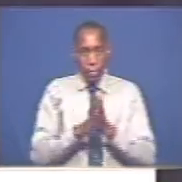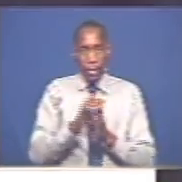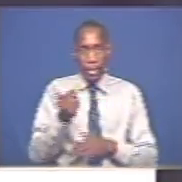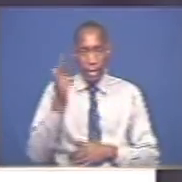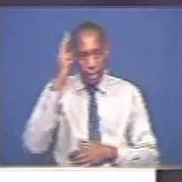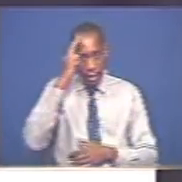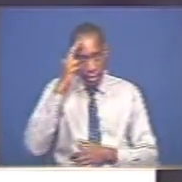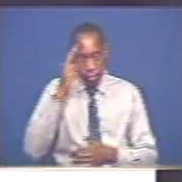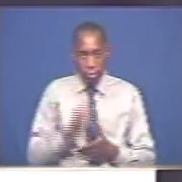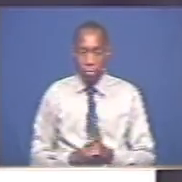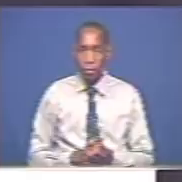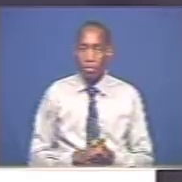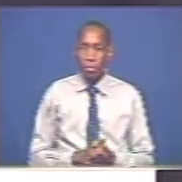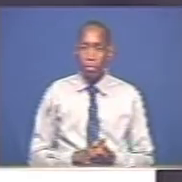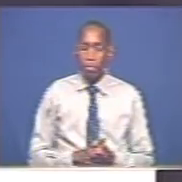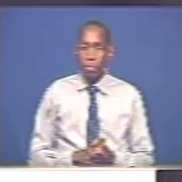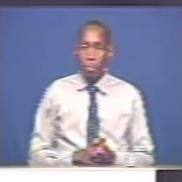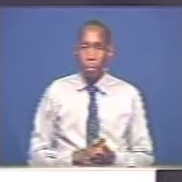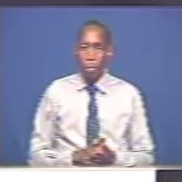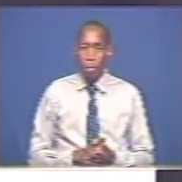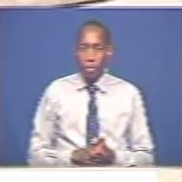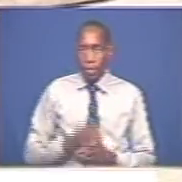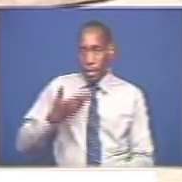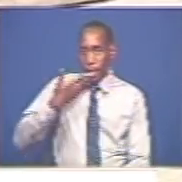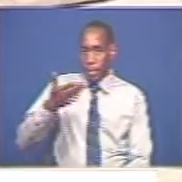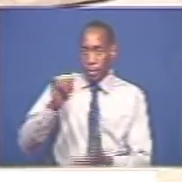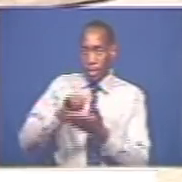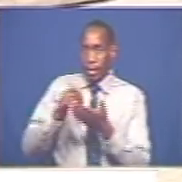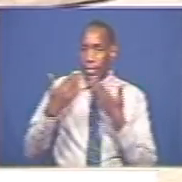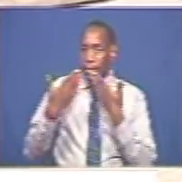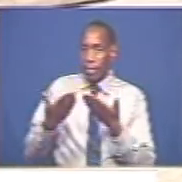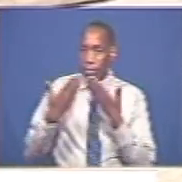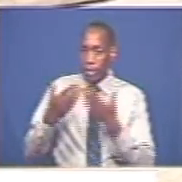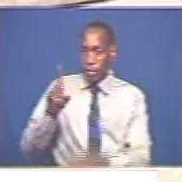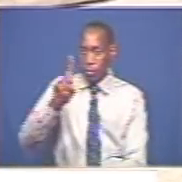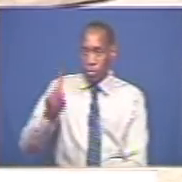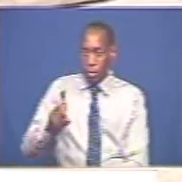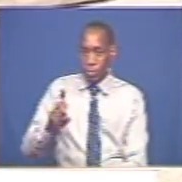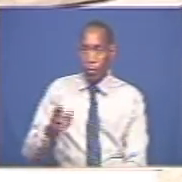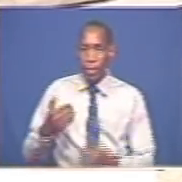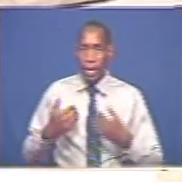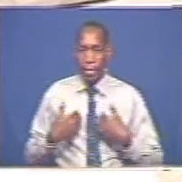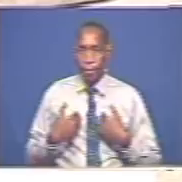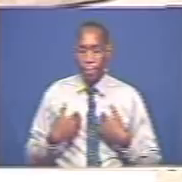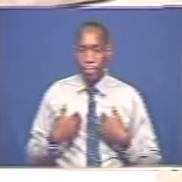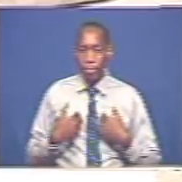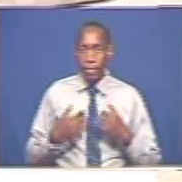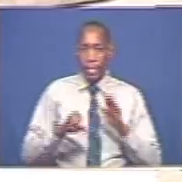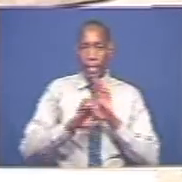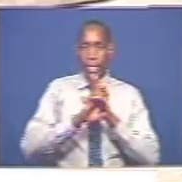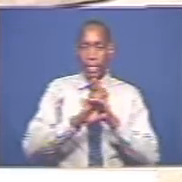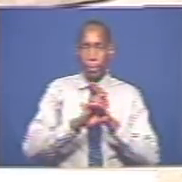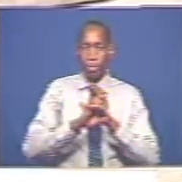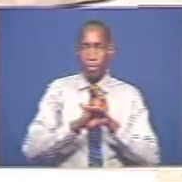them. Just to respond to that, thank you for asking. There is an element of, say, for example,